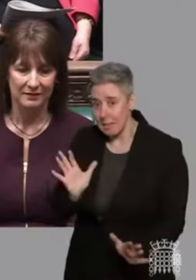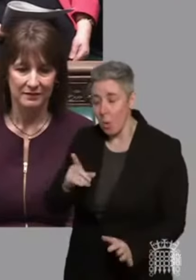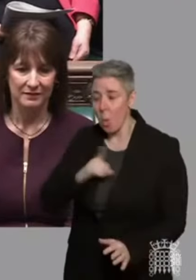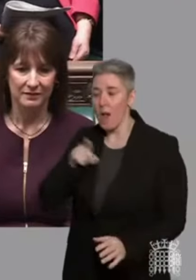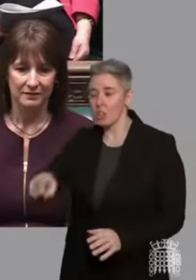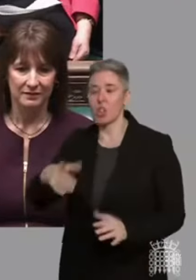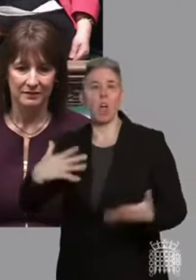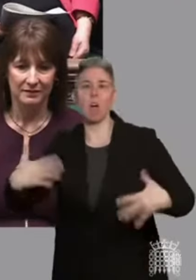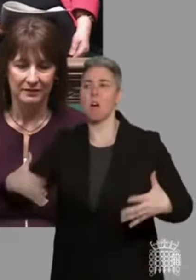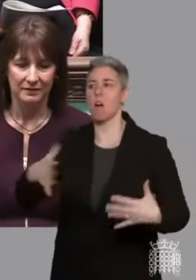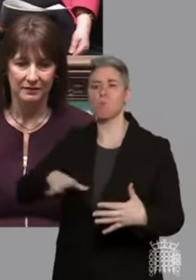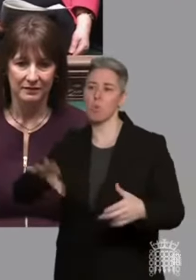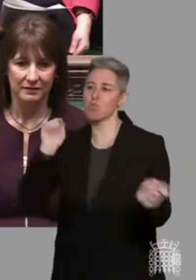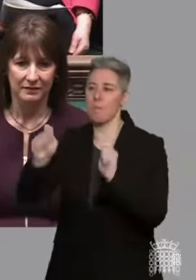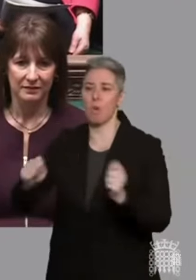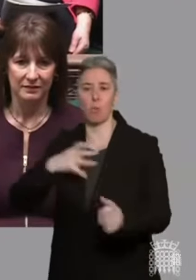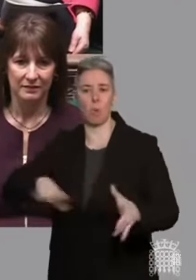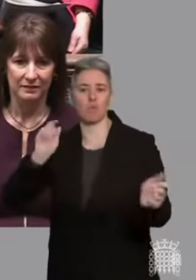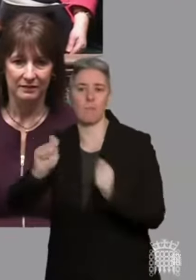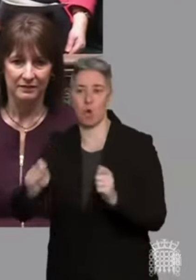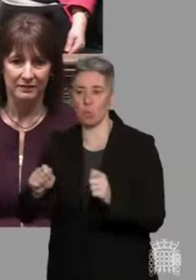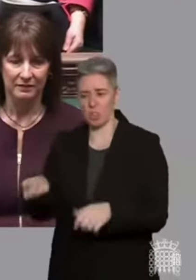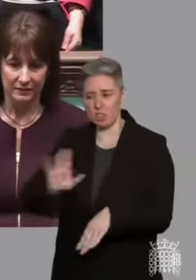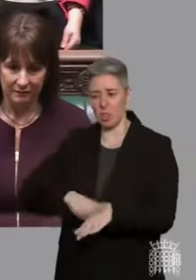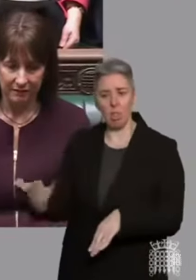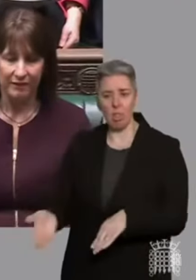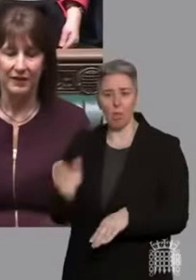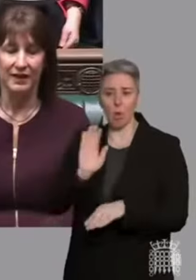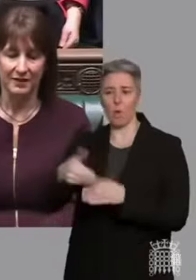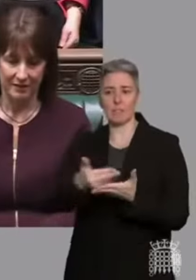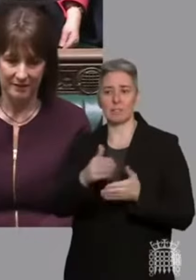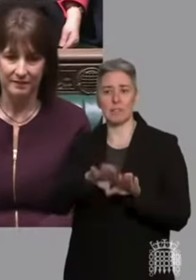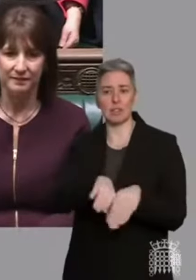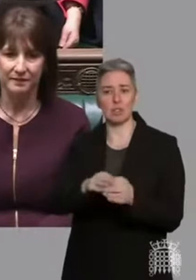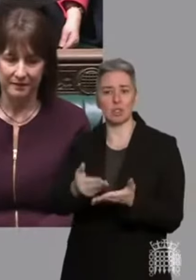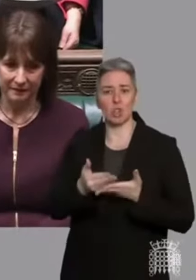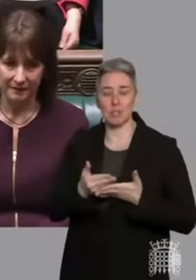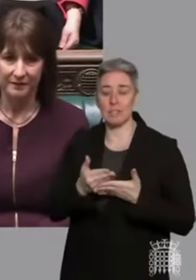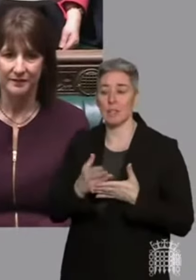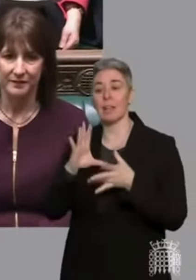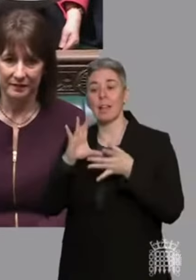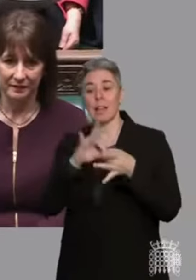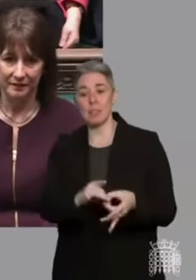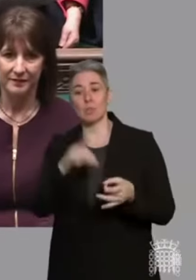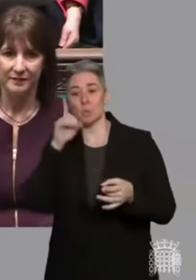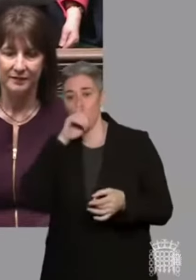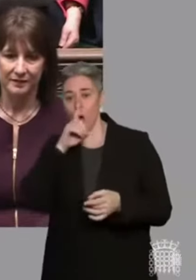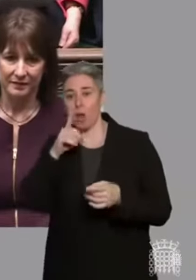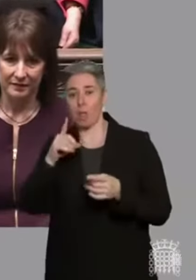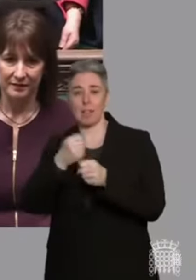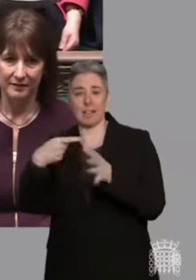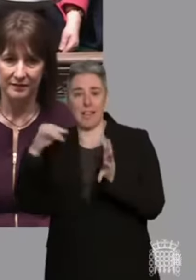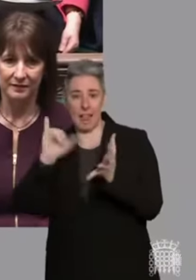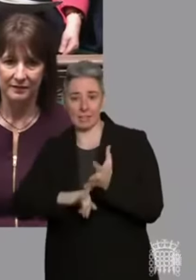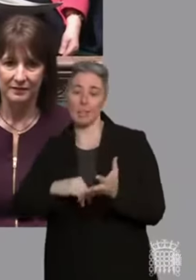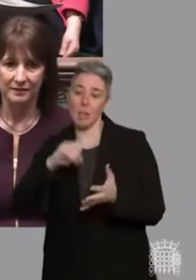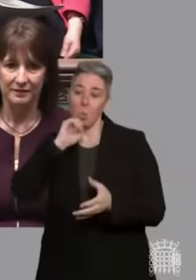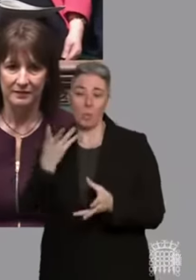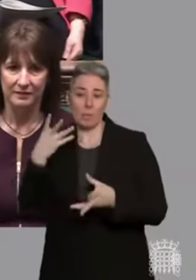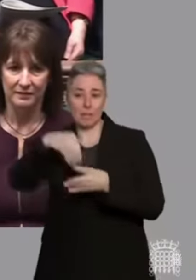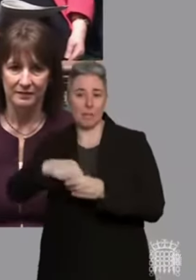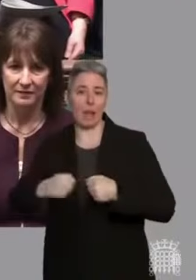relation to oil and gas, it will be part of our energy supply for many years to come. We've been absolutely clear about that. But we are going